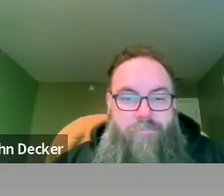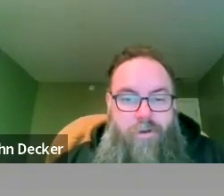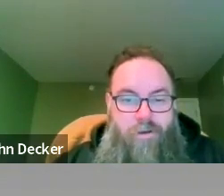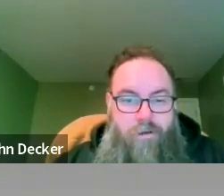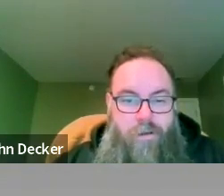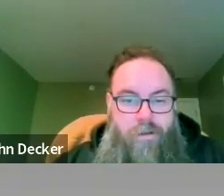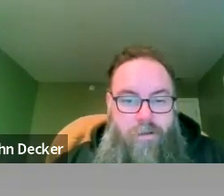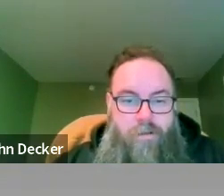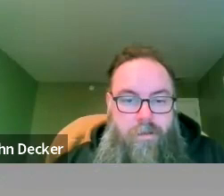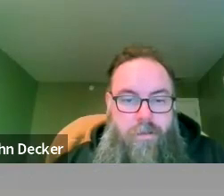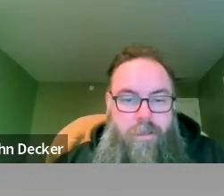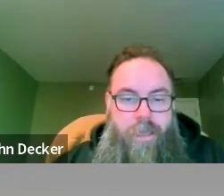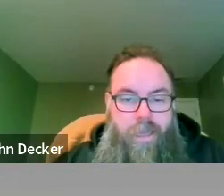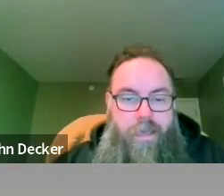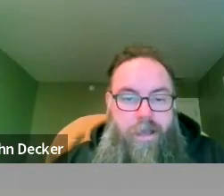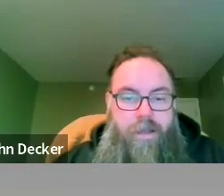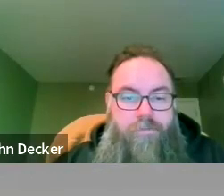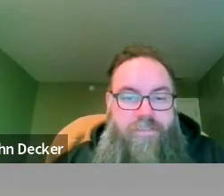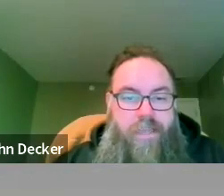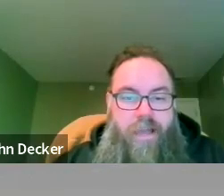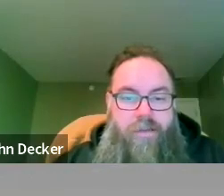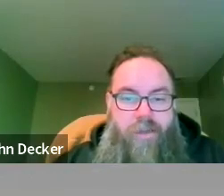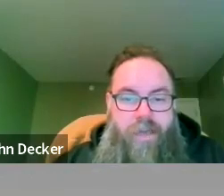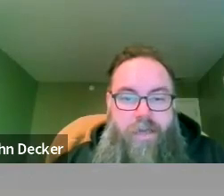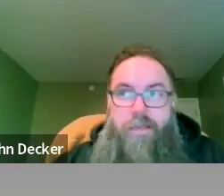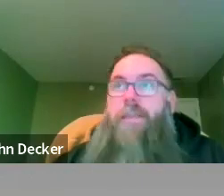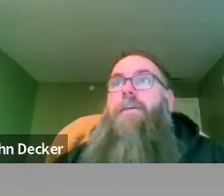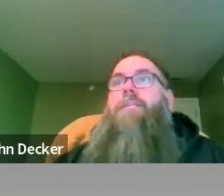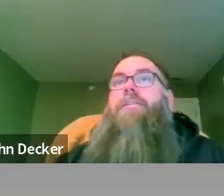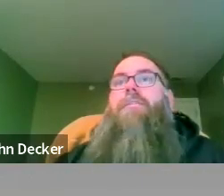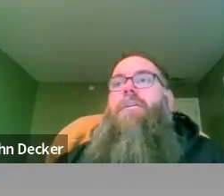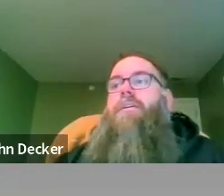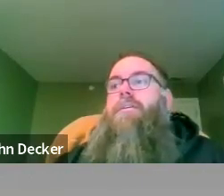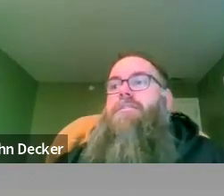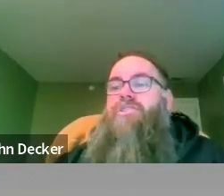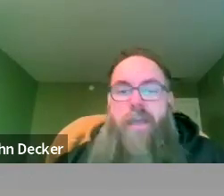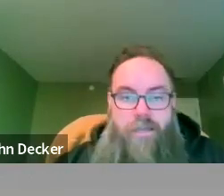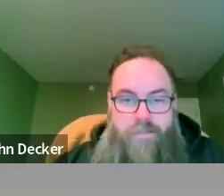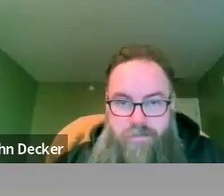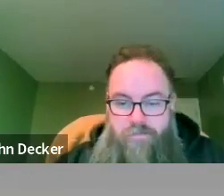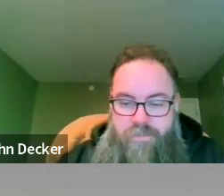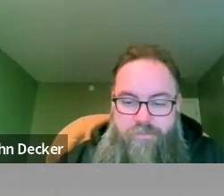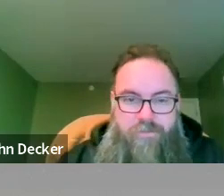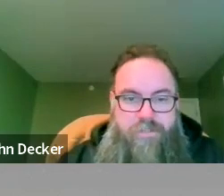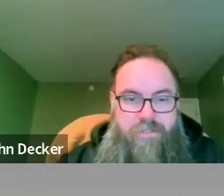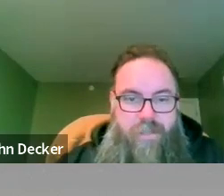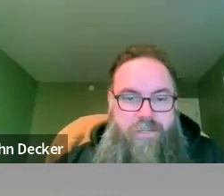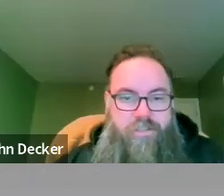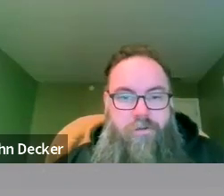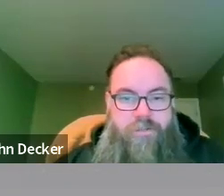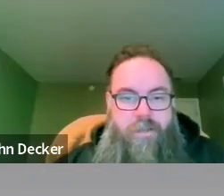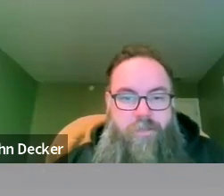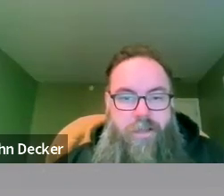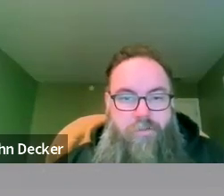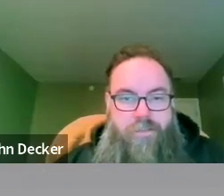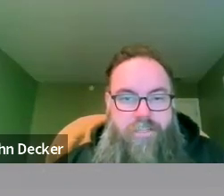that is getting put on. And I will say I have had in the chat, ooh, this will be interesting to see if that